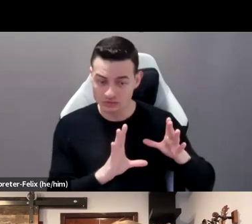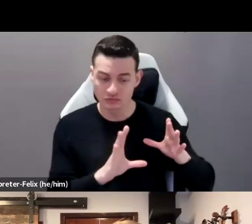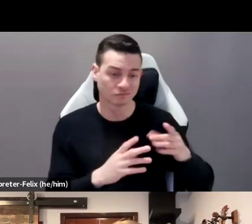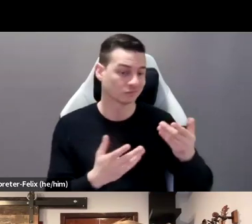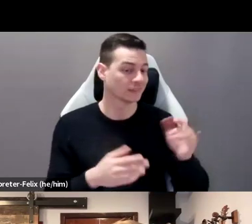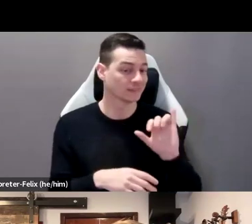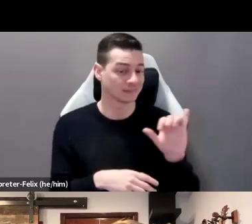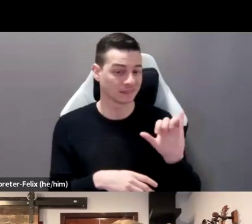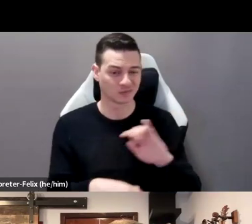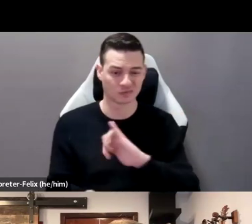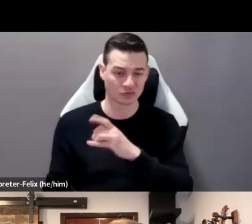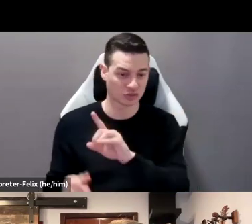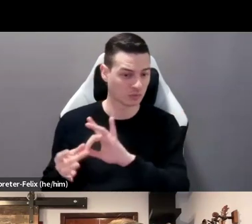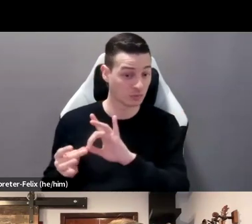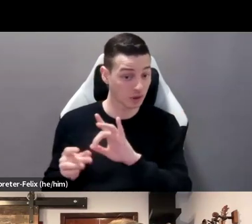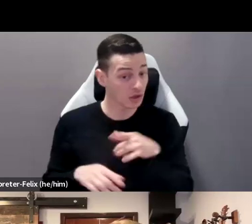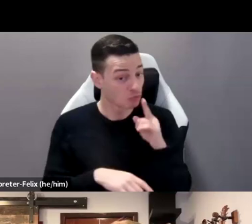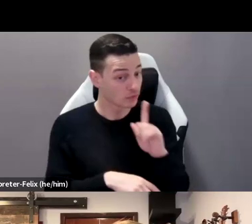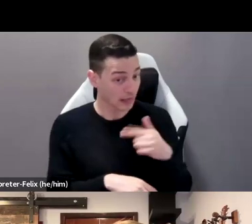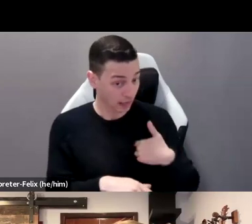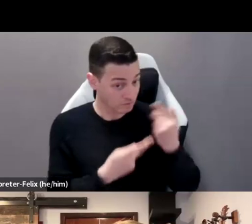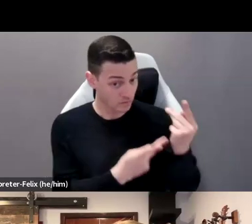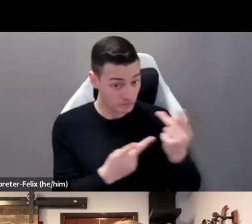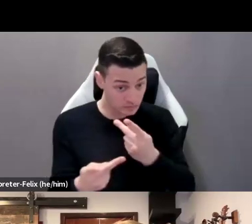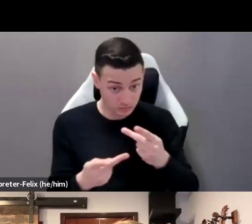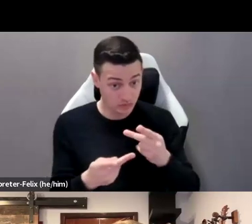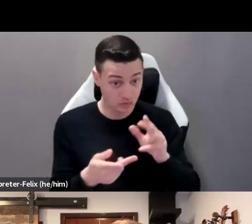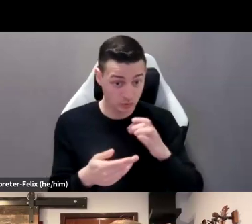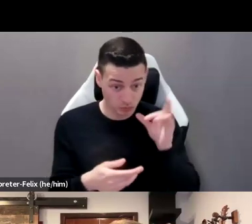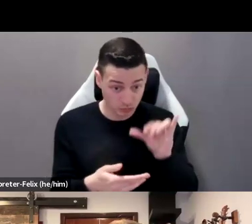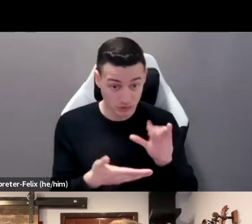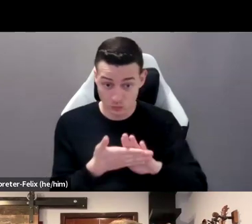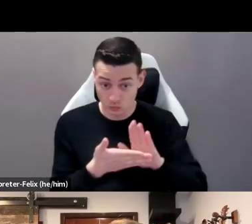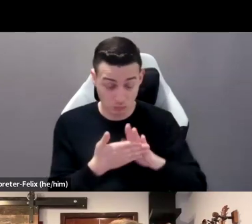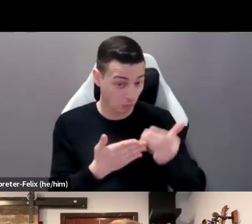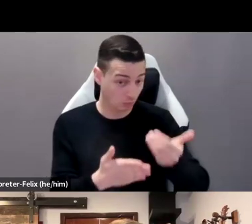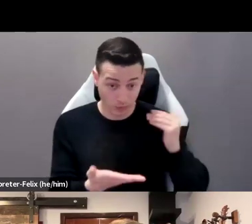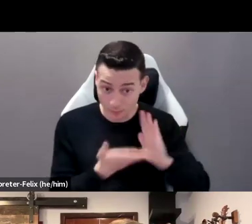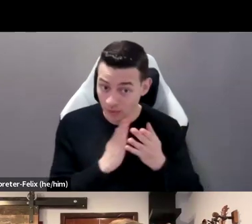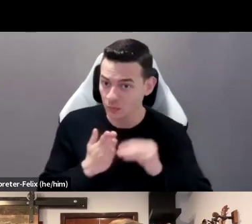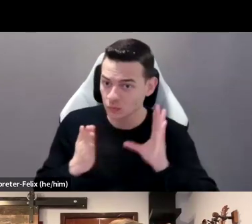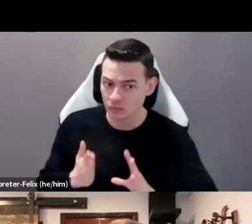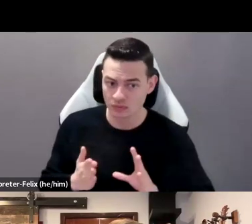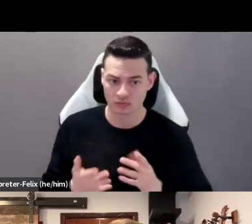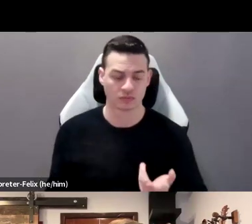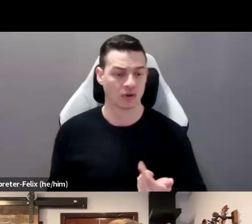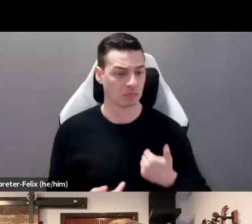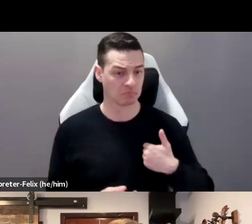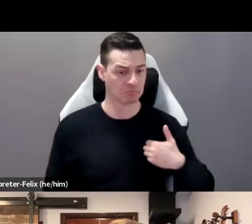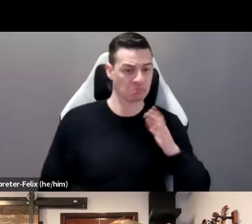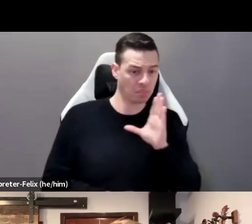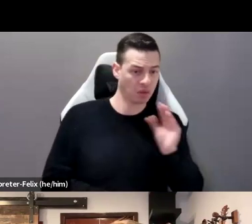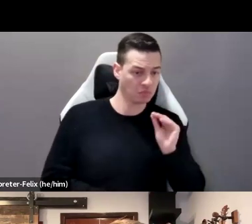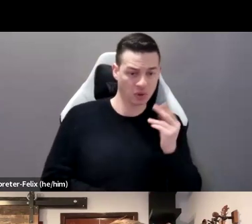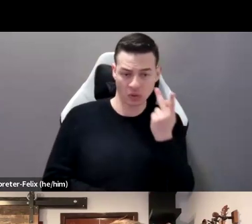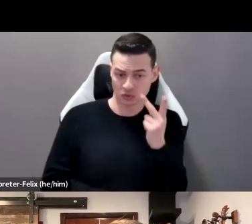who's visited CUNY schools before becoming a student and sort of being an outsider, it seems that there are some schools that seem to be like